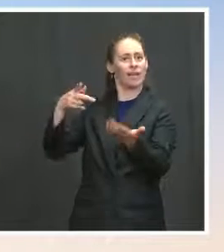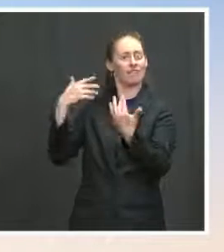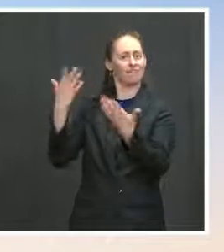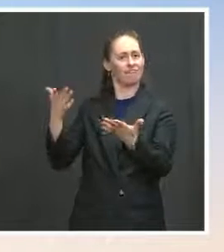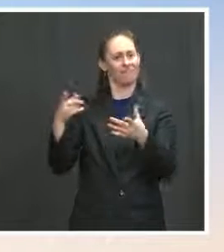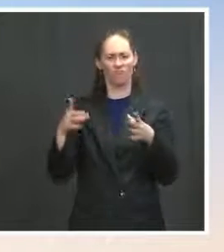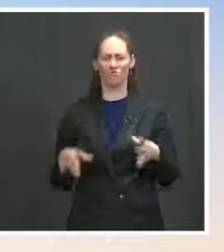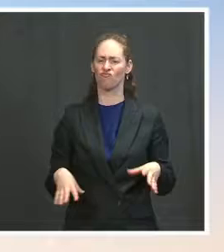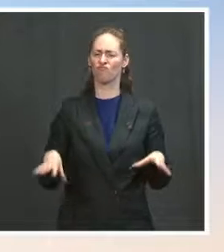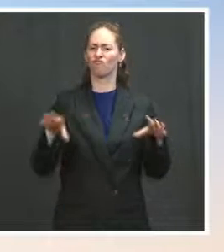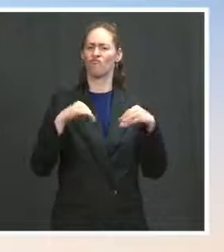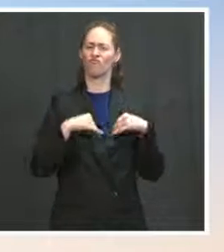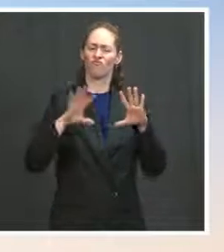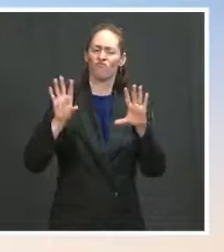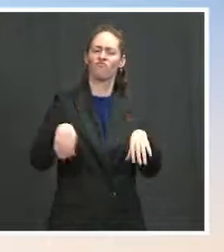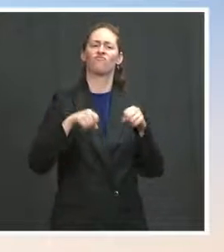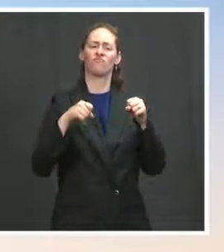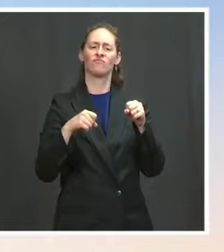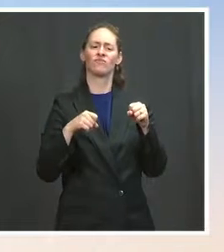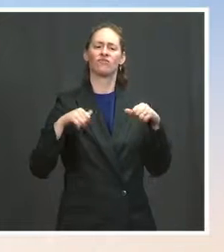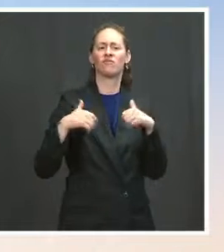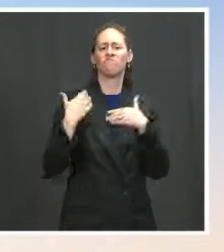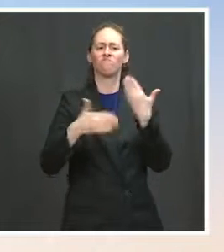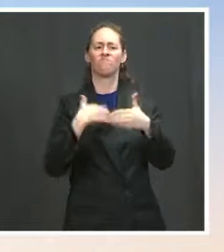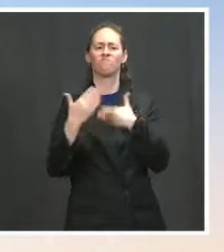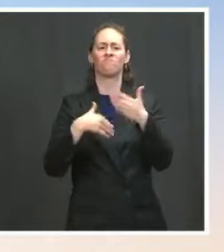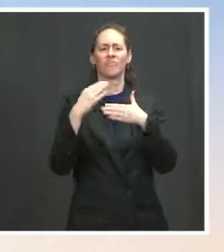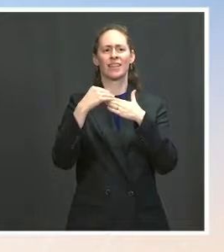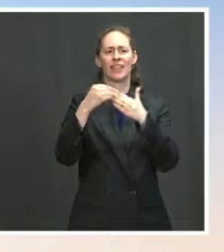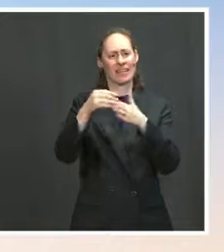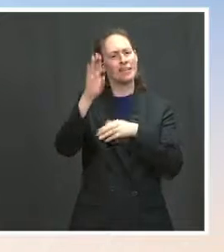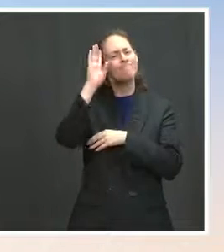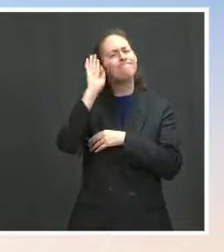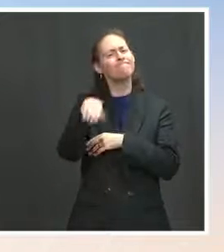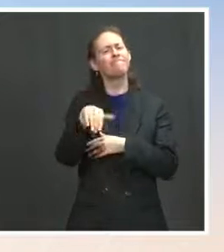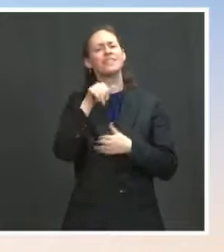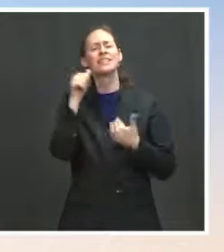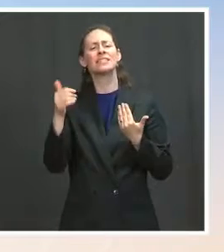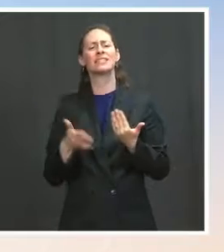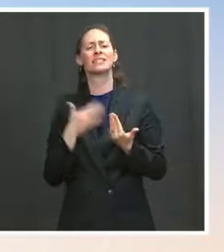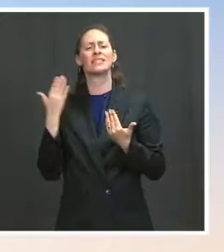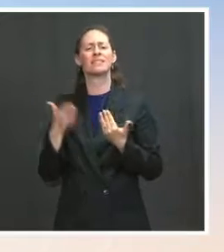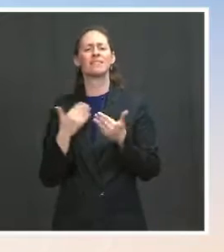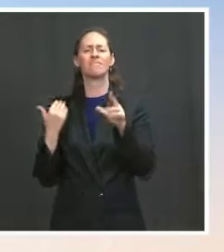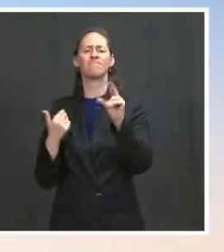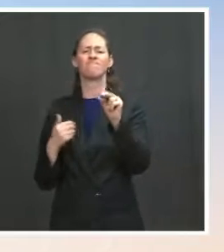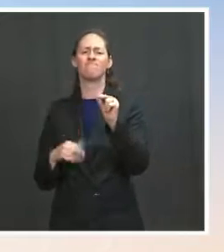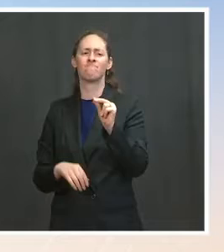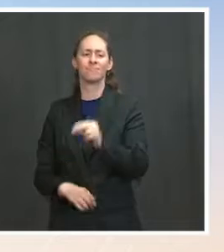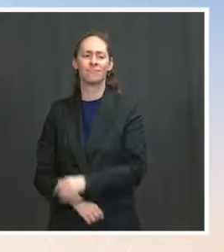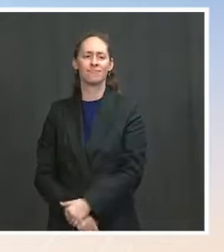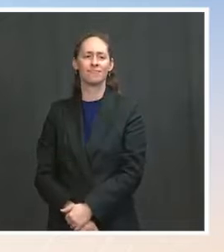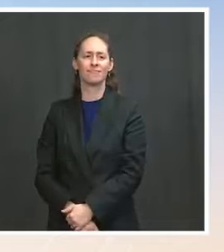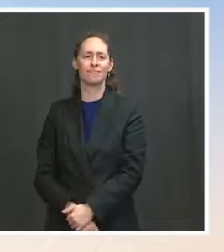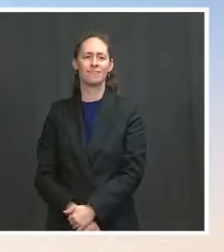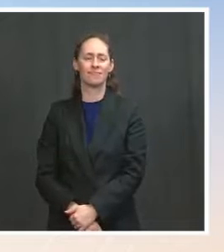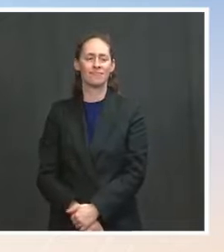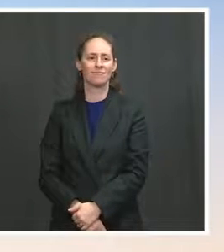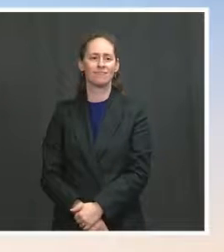tasks, tasks that won't be easy, and that's certainly something he felt he did as vice president, and he